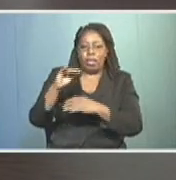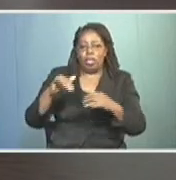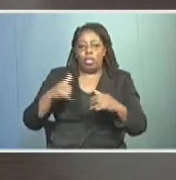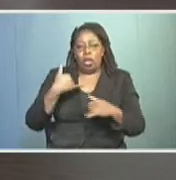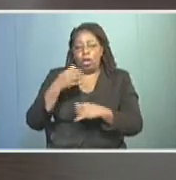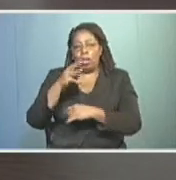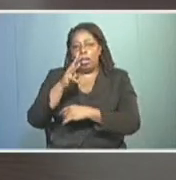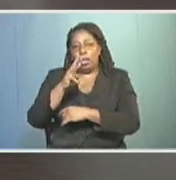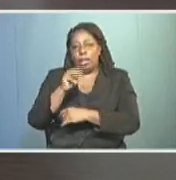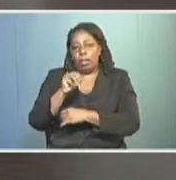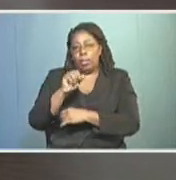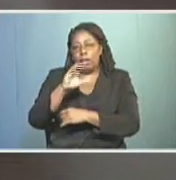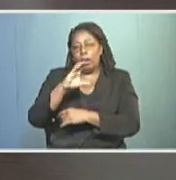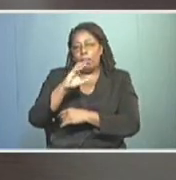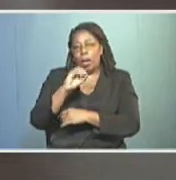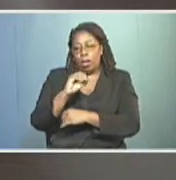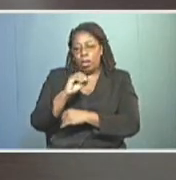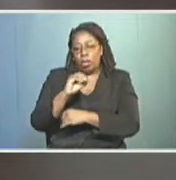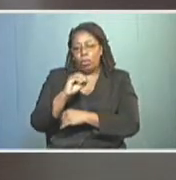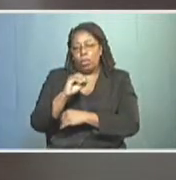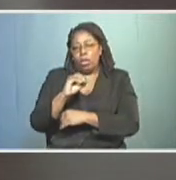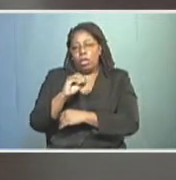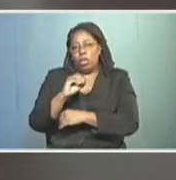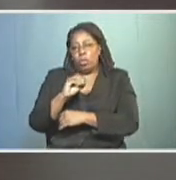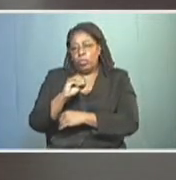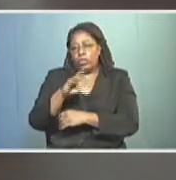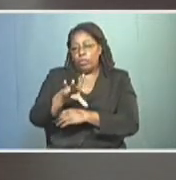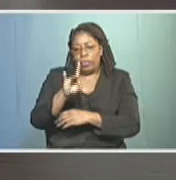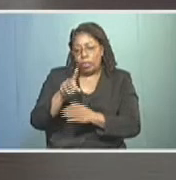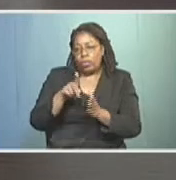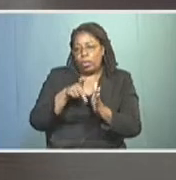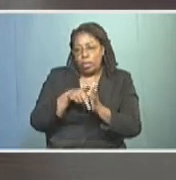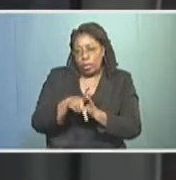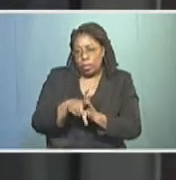Archer was found brutalized and killed.